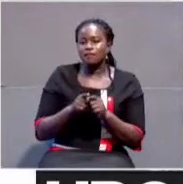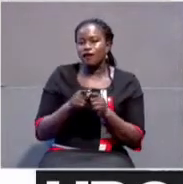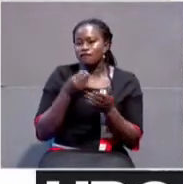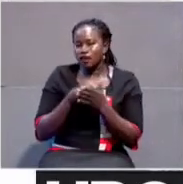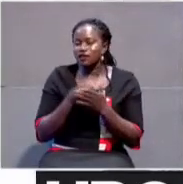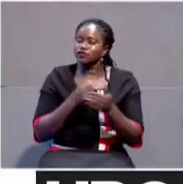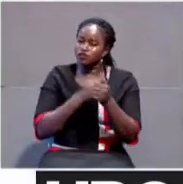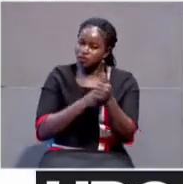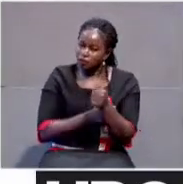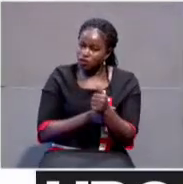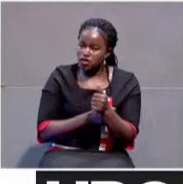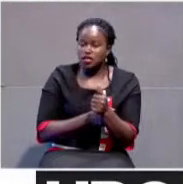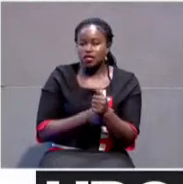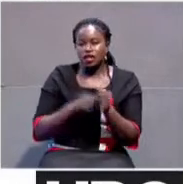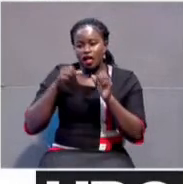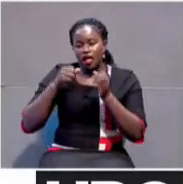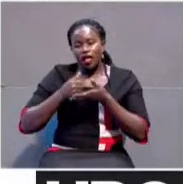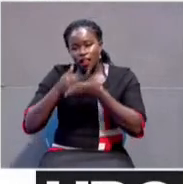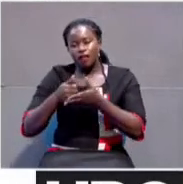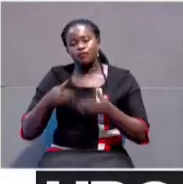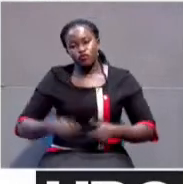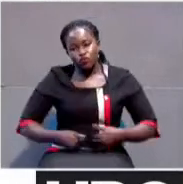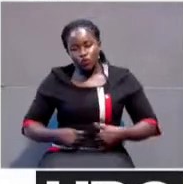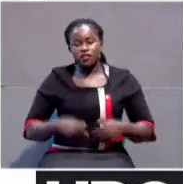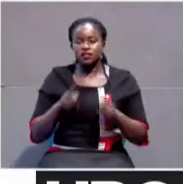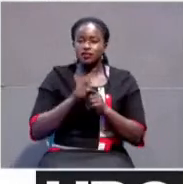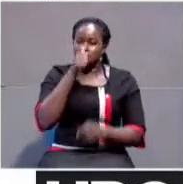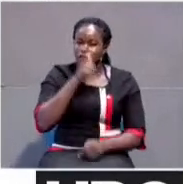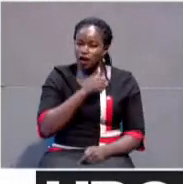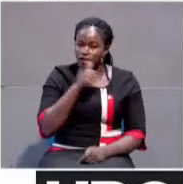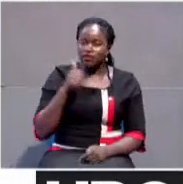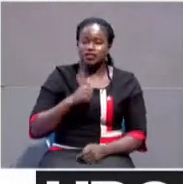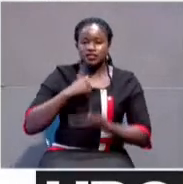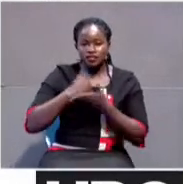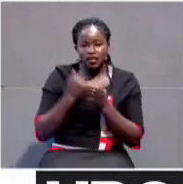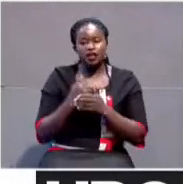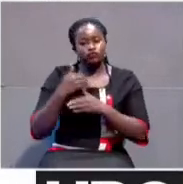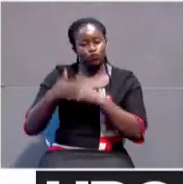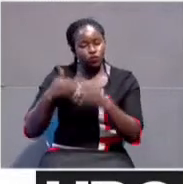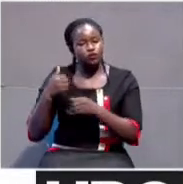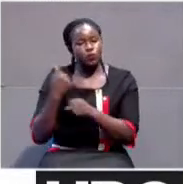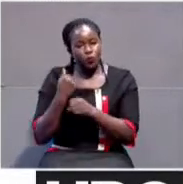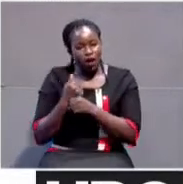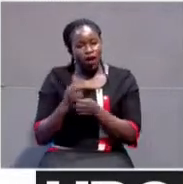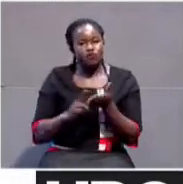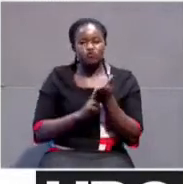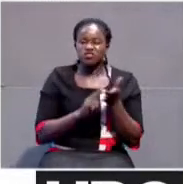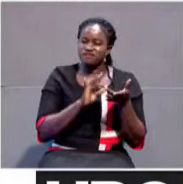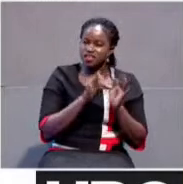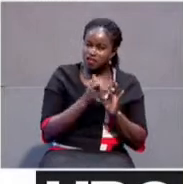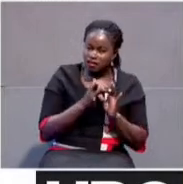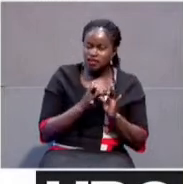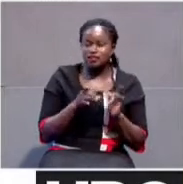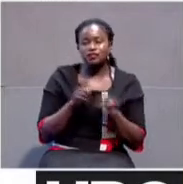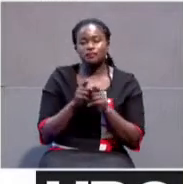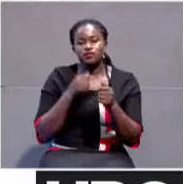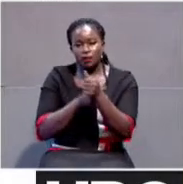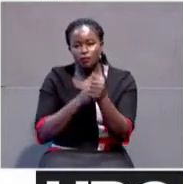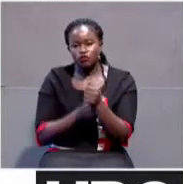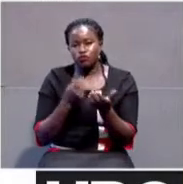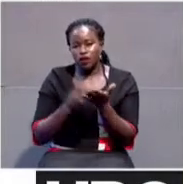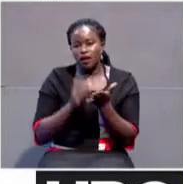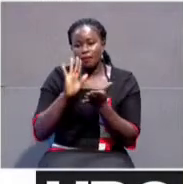support. Enable the youth and the private sector to unlock the potential of the digital technologies to support